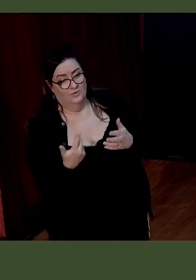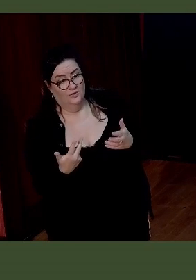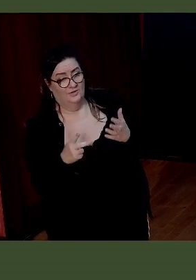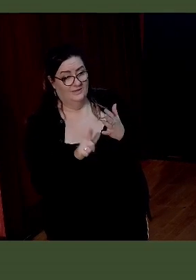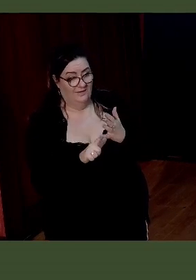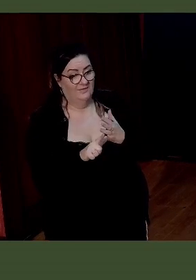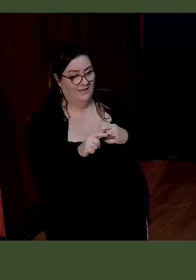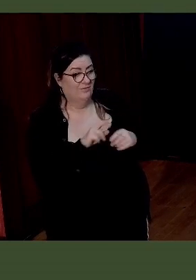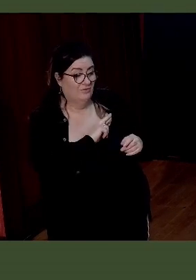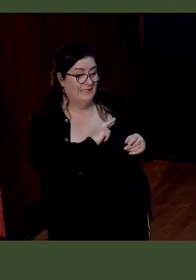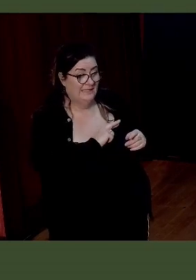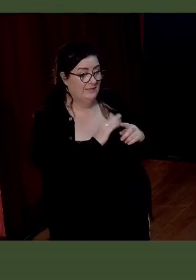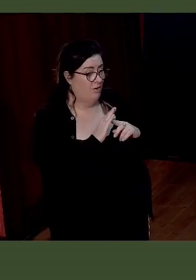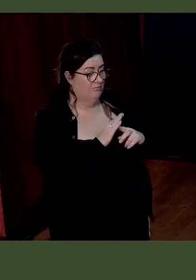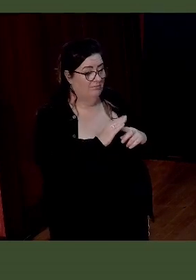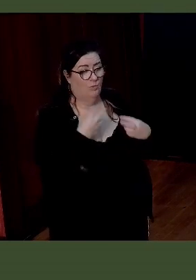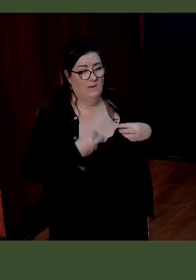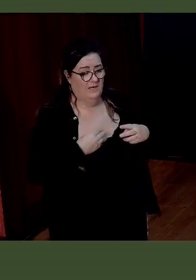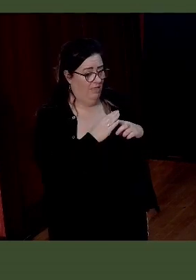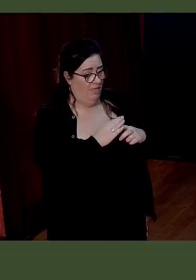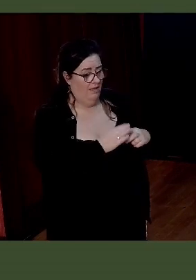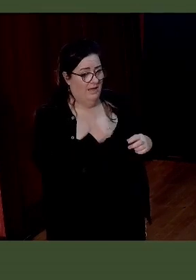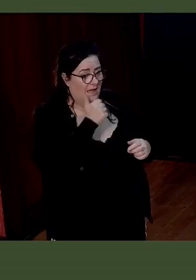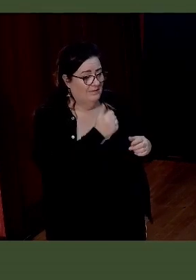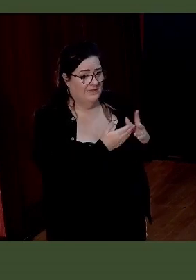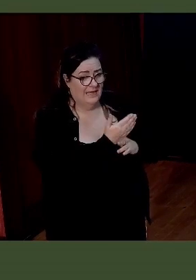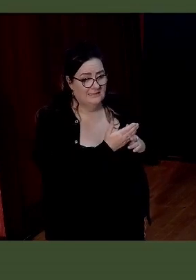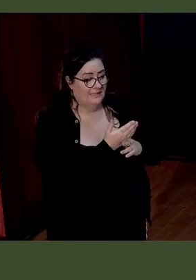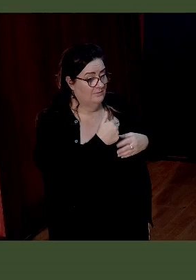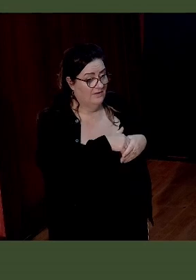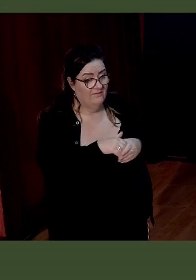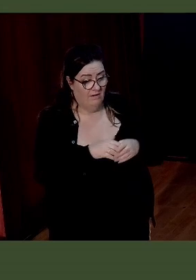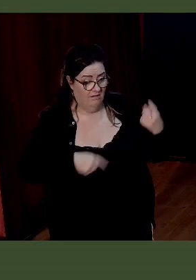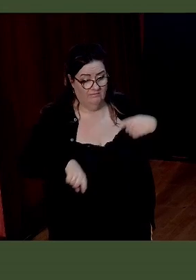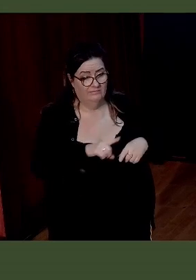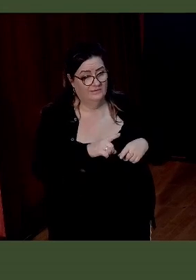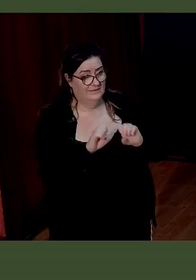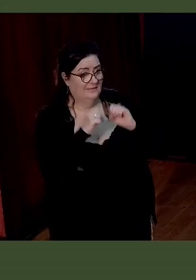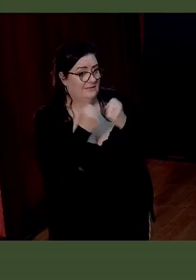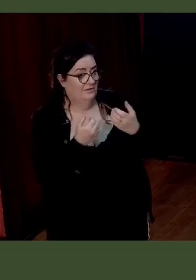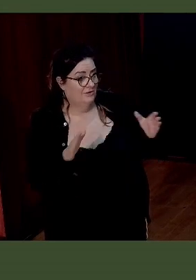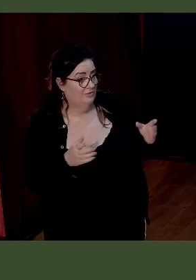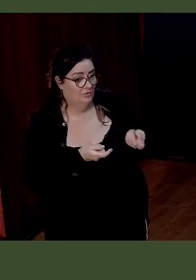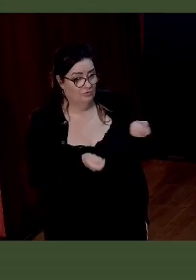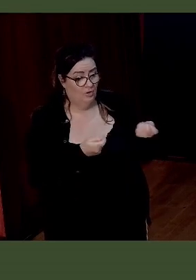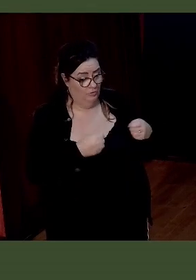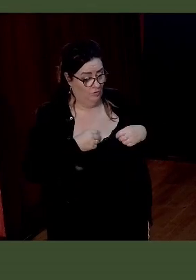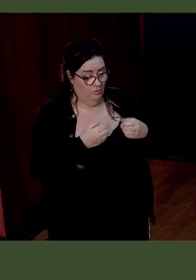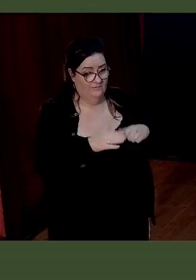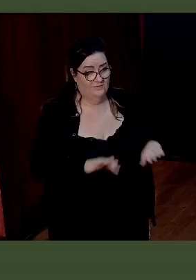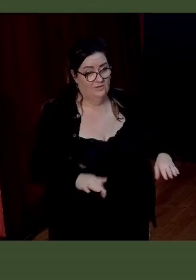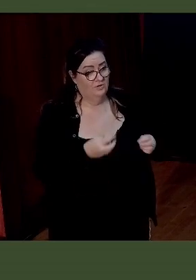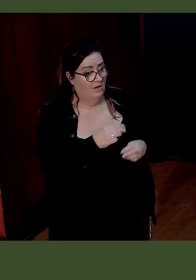37 that chipped away at women's ability to participate in the public realm, to control their own fertility, to